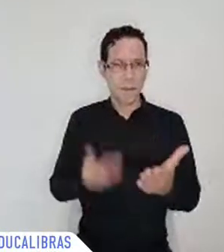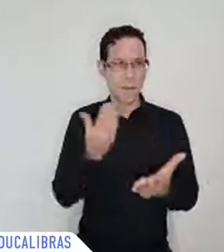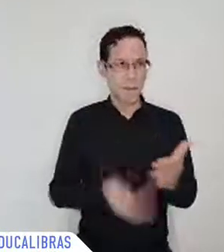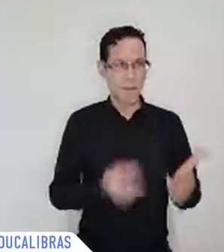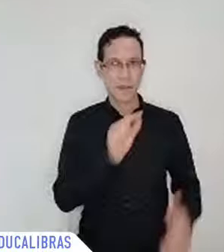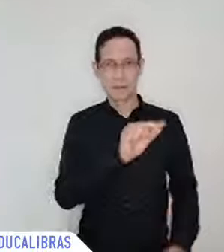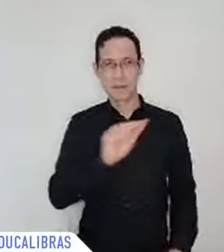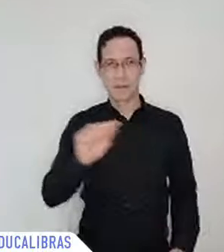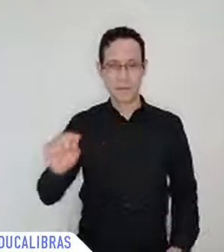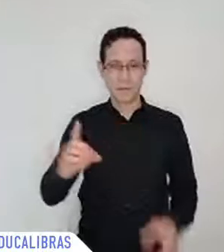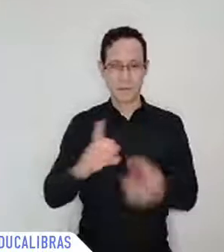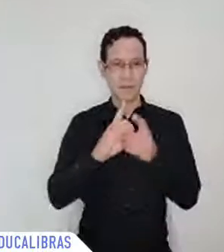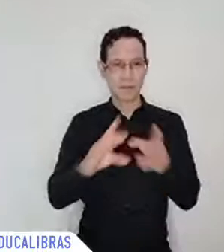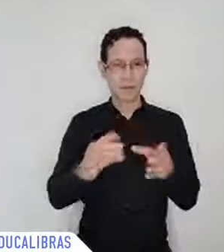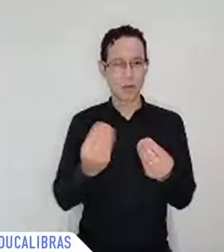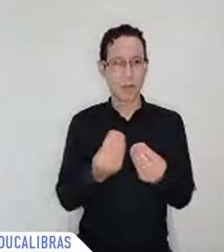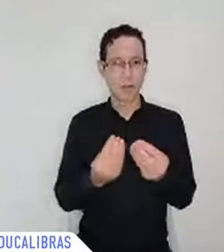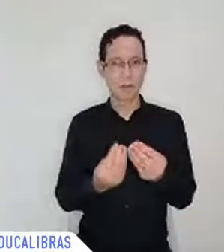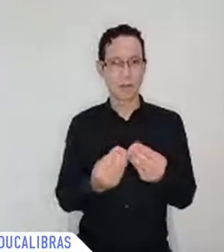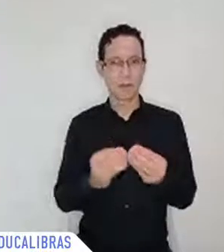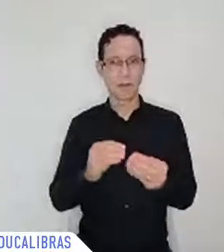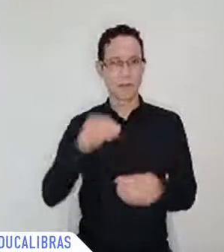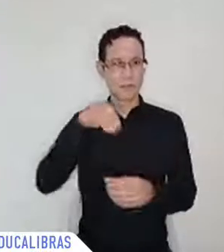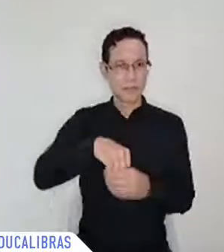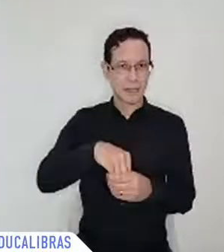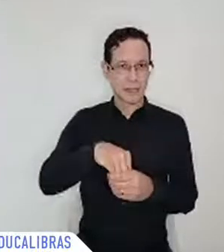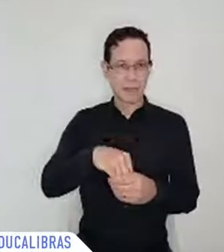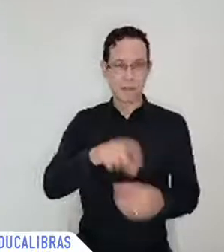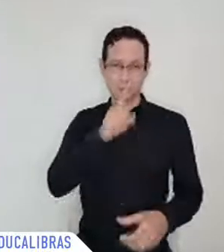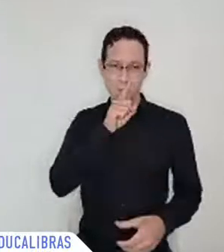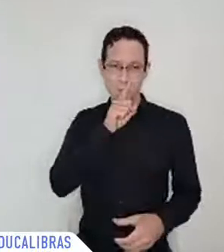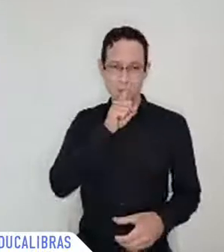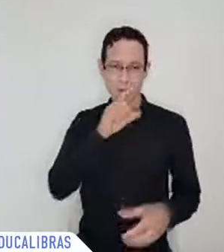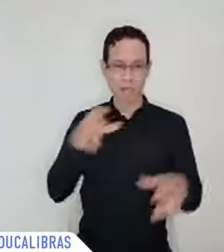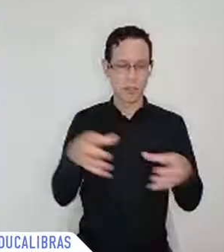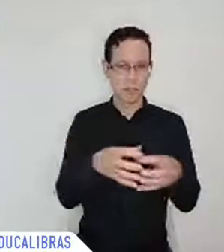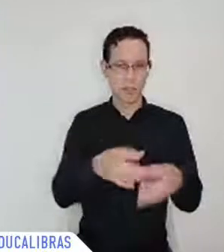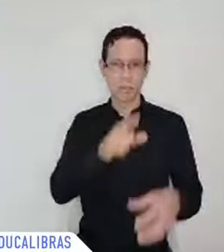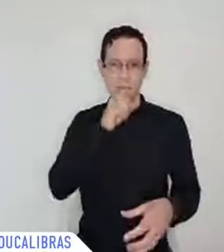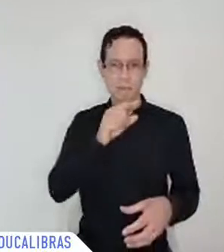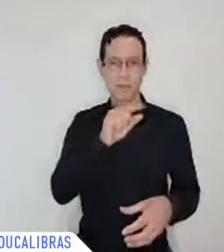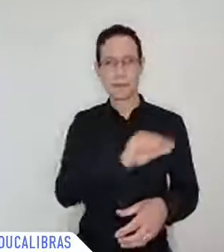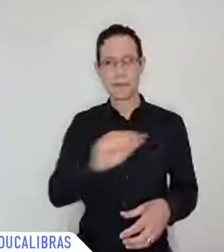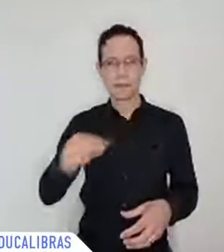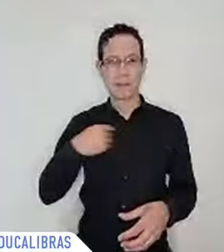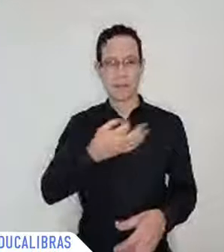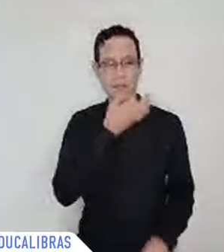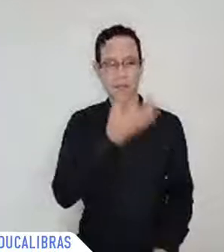democracies die, we see the corrosion of democracy from within.